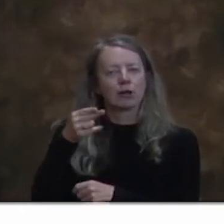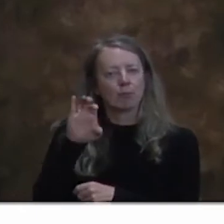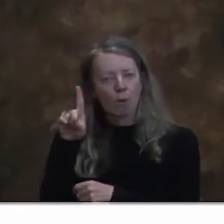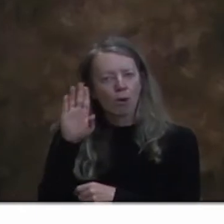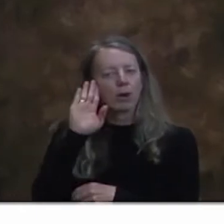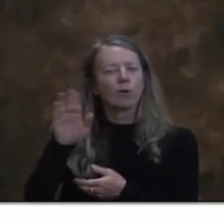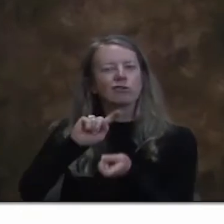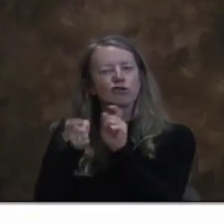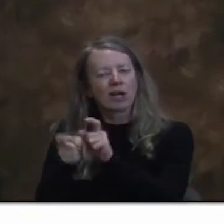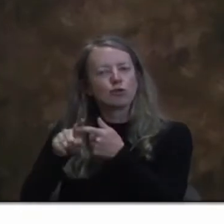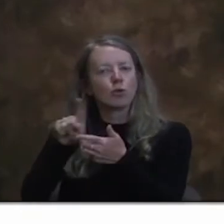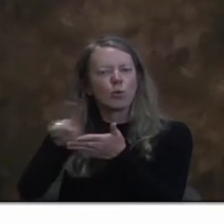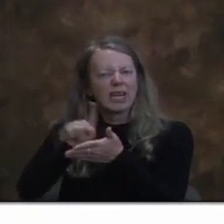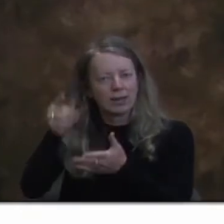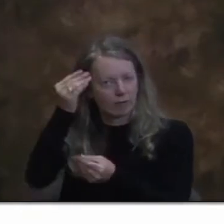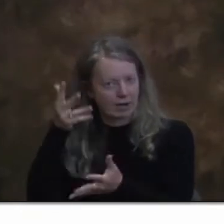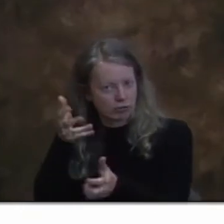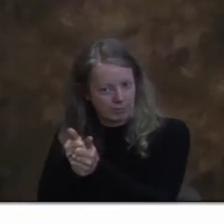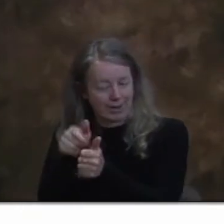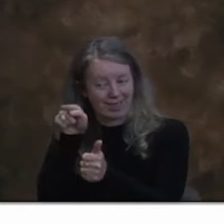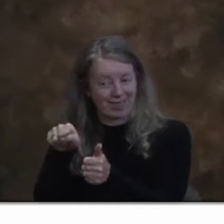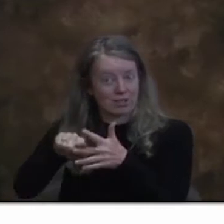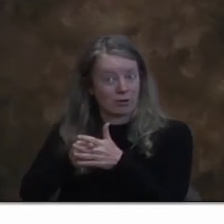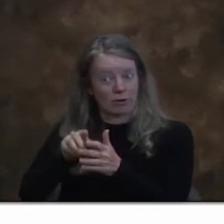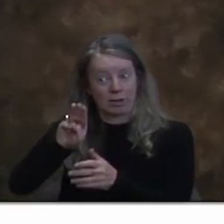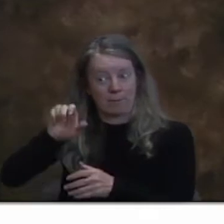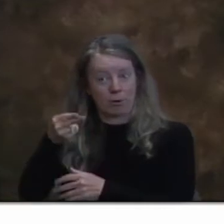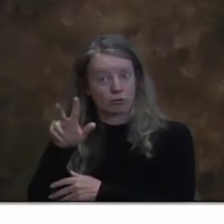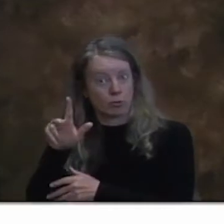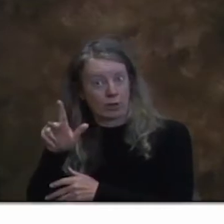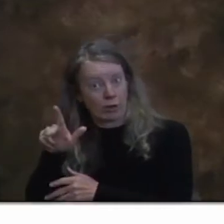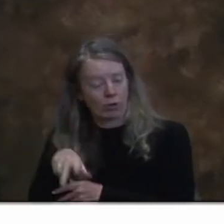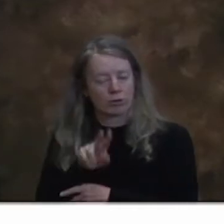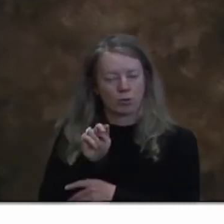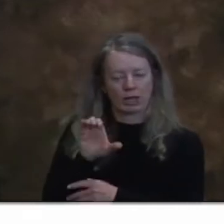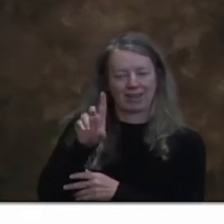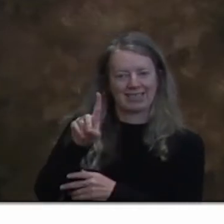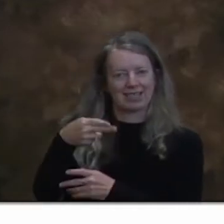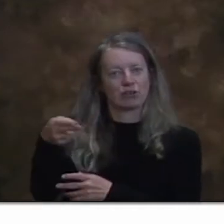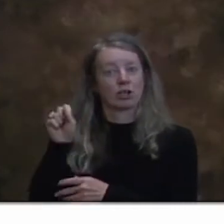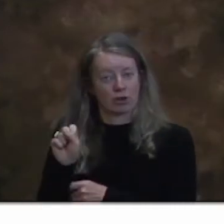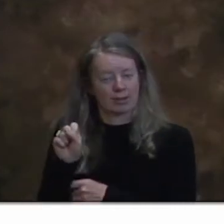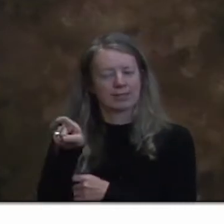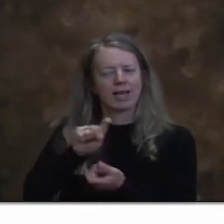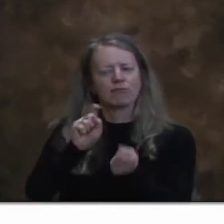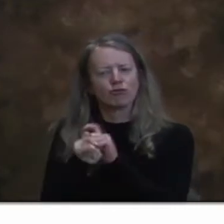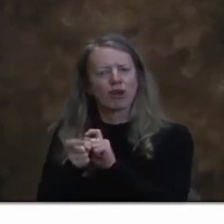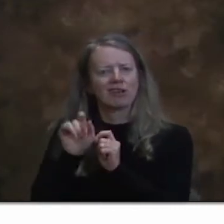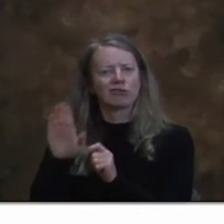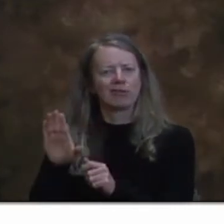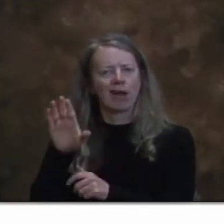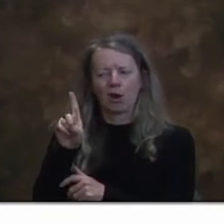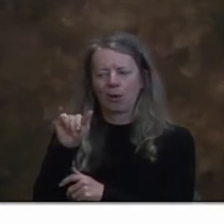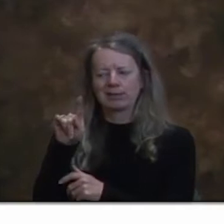and that began on March 23rd. North Carolina DHHS has begun to transition their data dashboard to